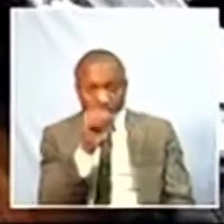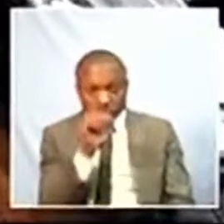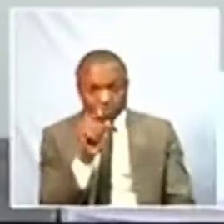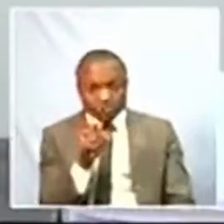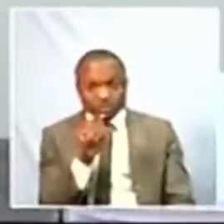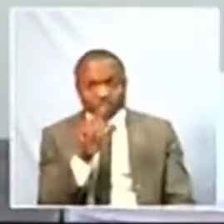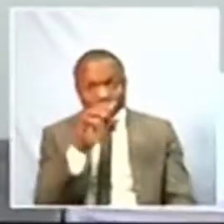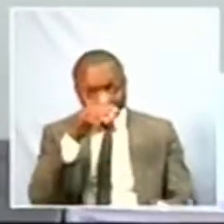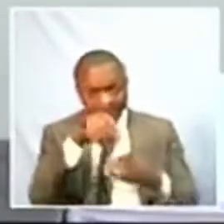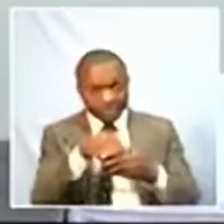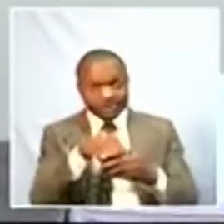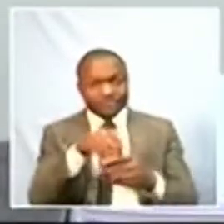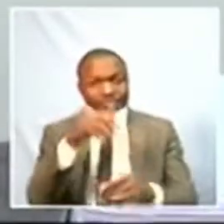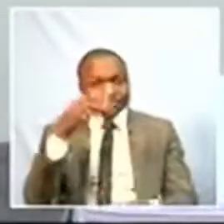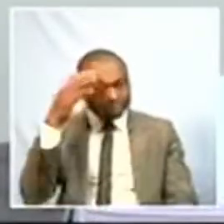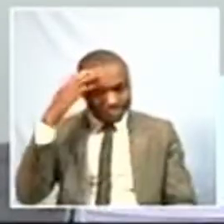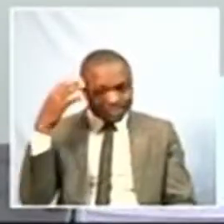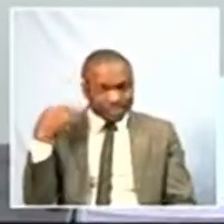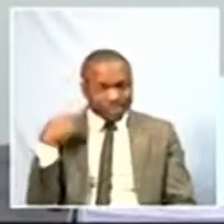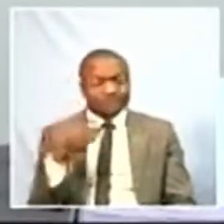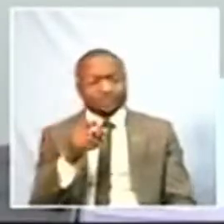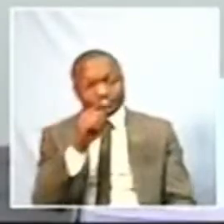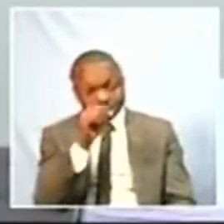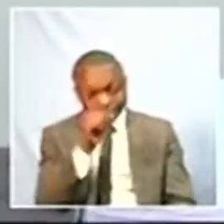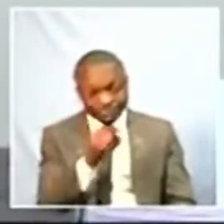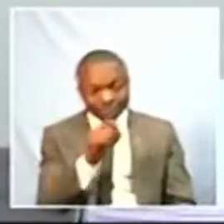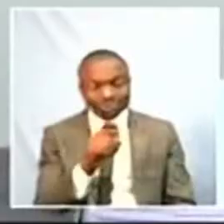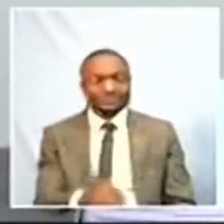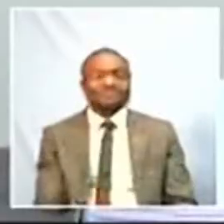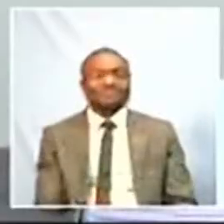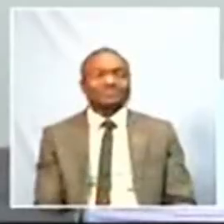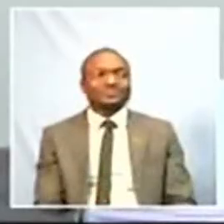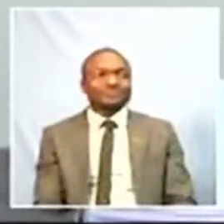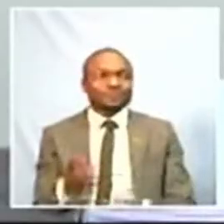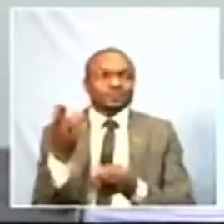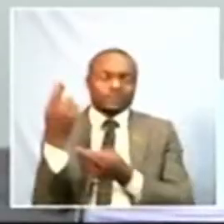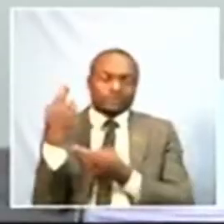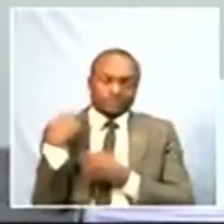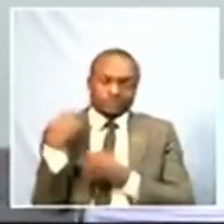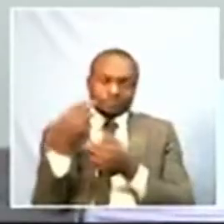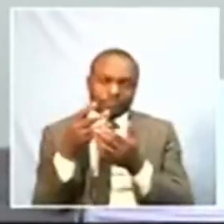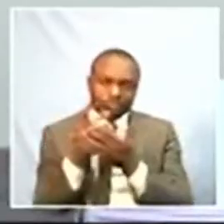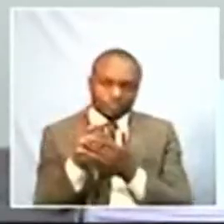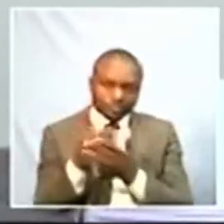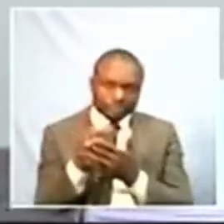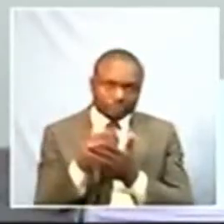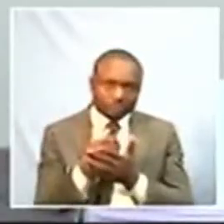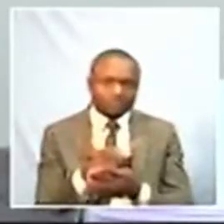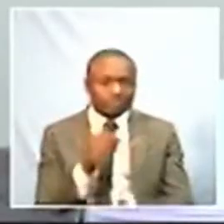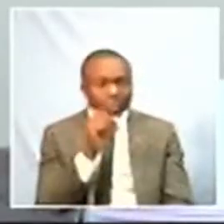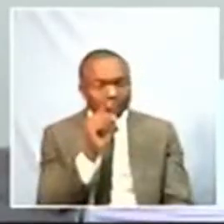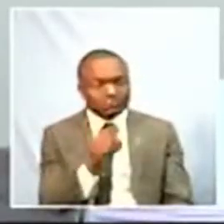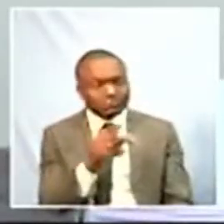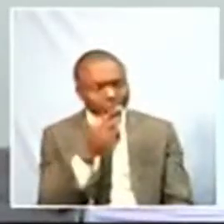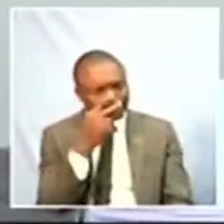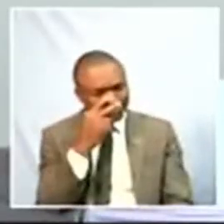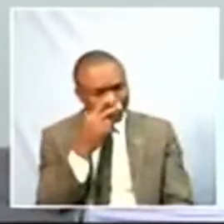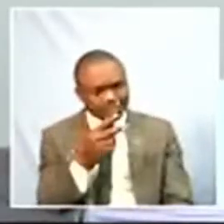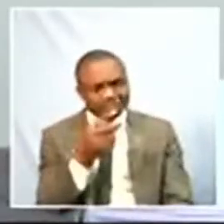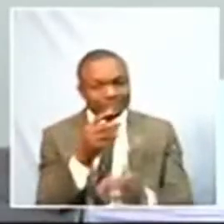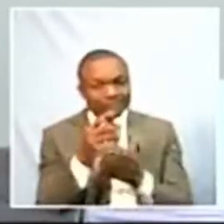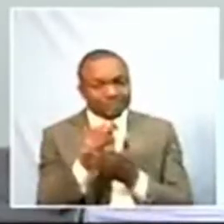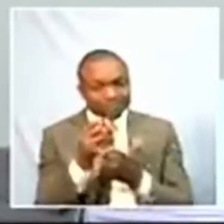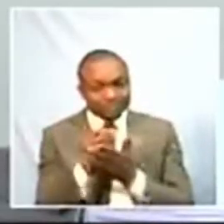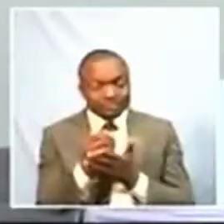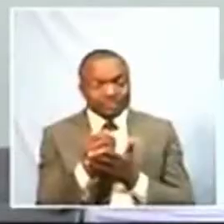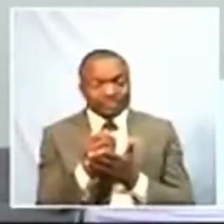the office and you are in charge of the finances. You could see the monies, like